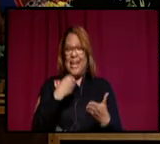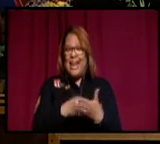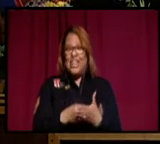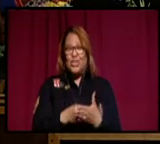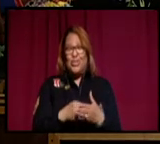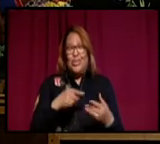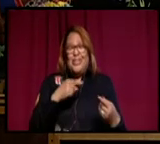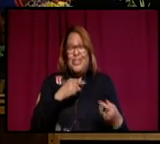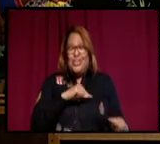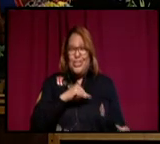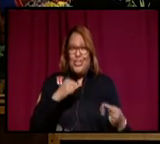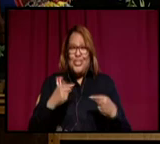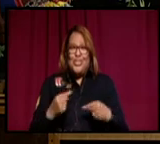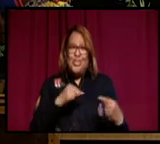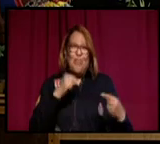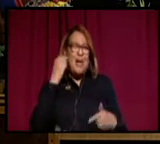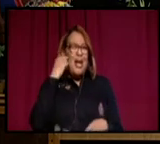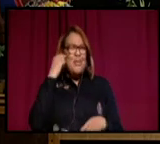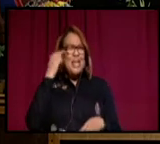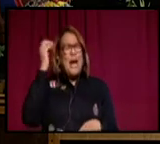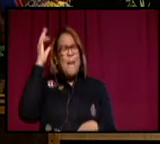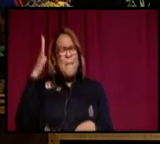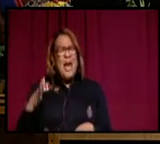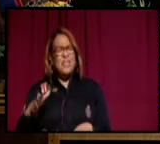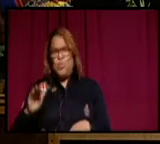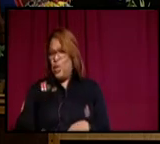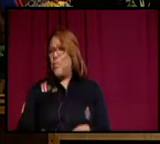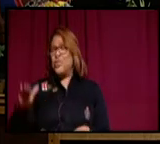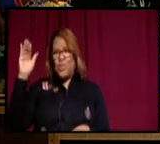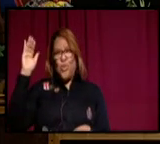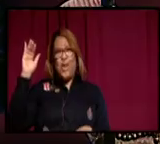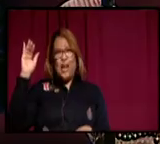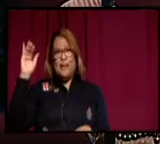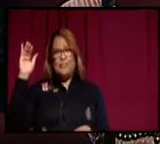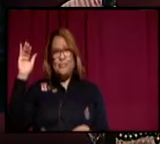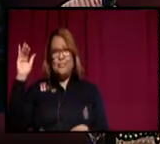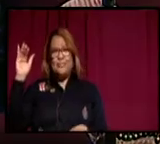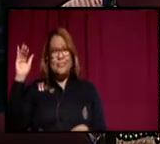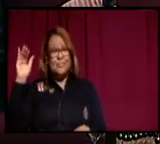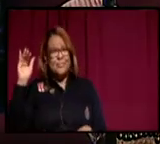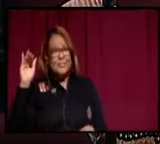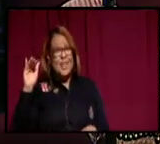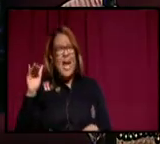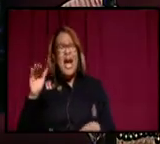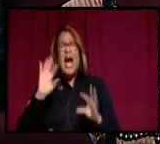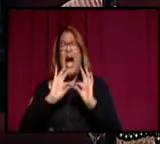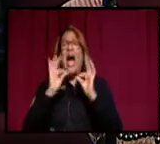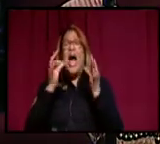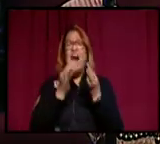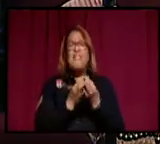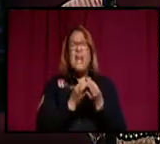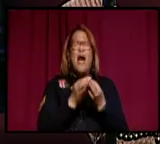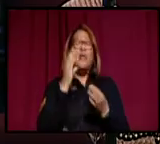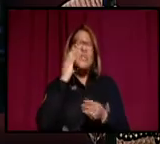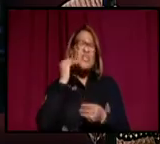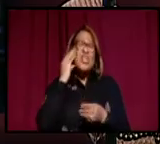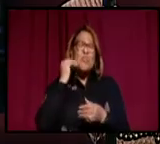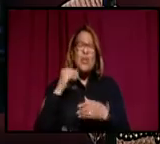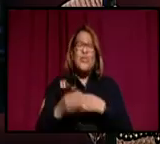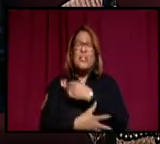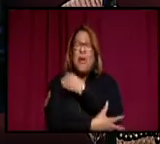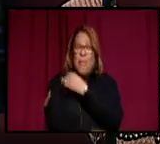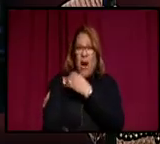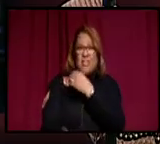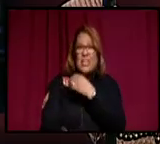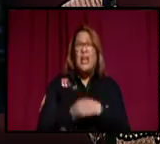And I was thinking, I said, Pastor, you know, when we were growing up, Sister Cheryl mentioned it earlier, how our family was going through. We